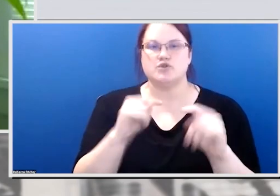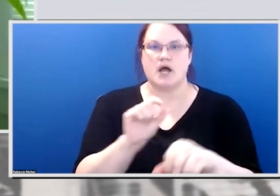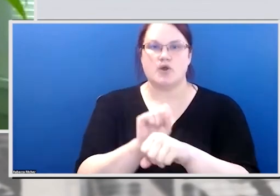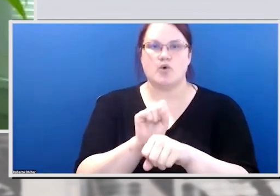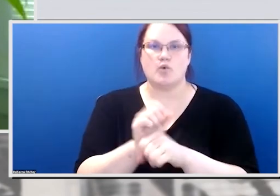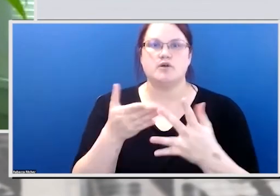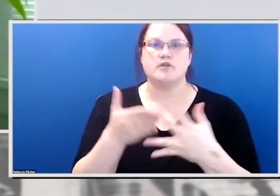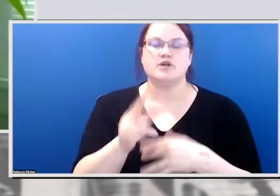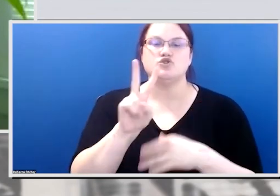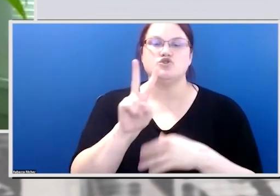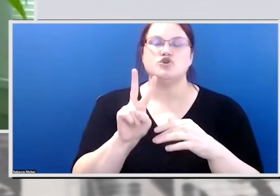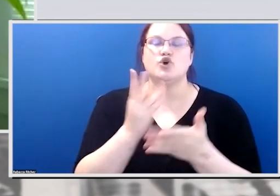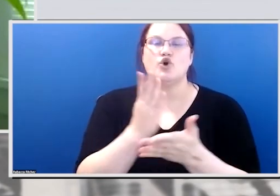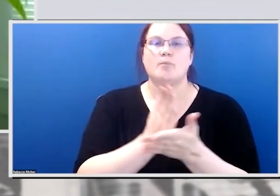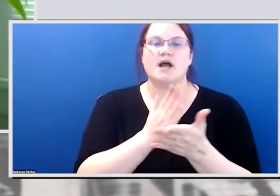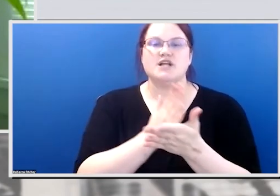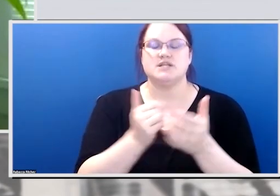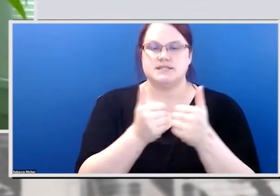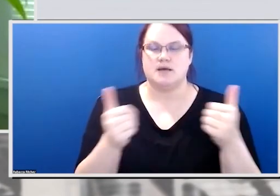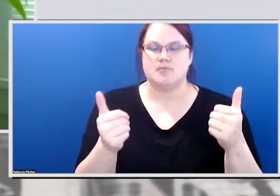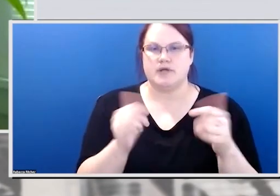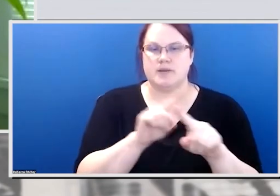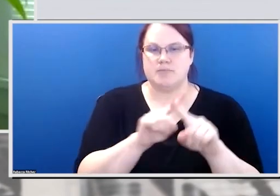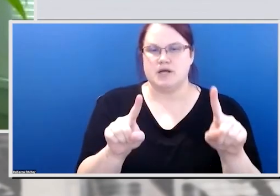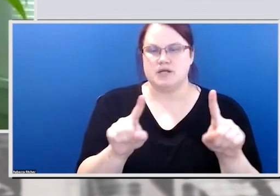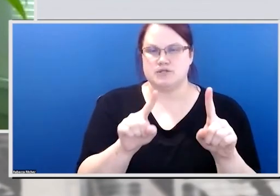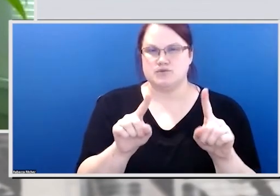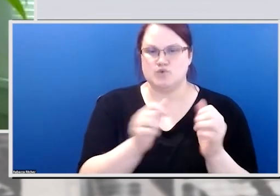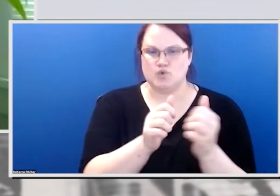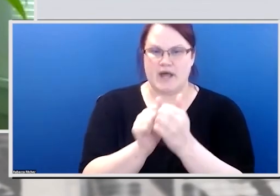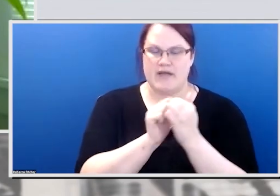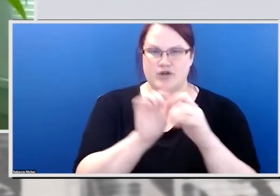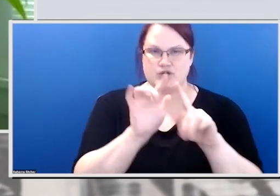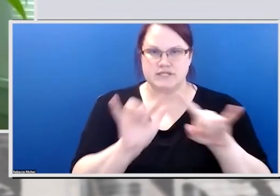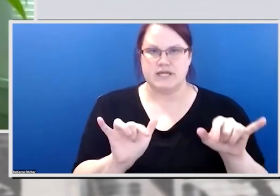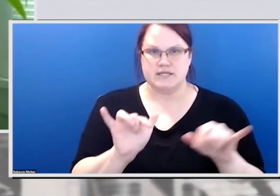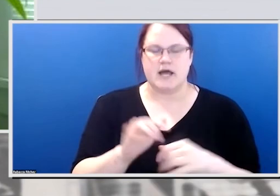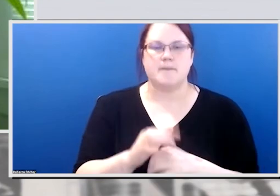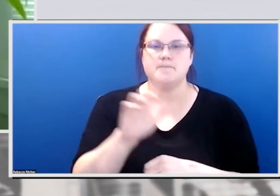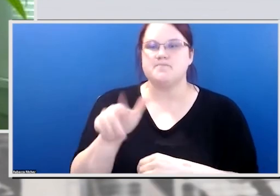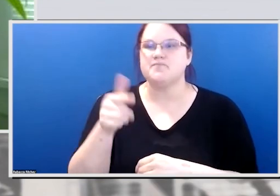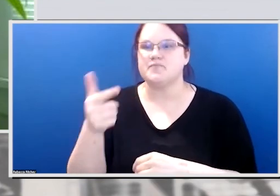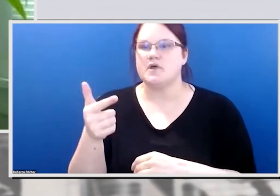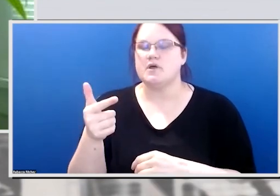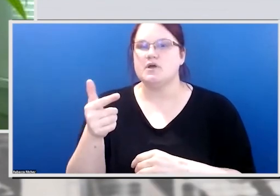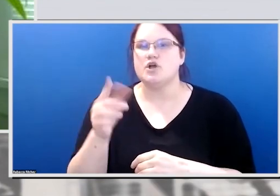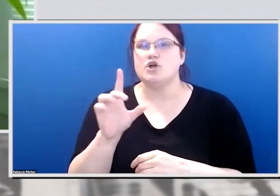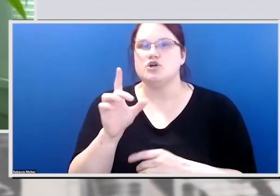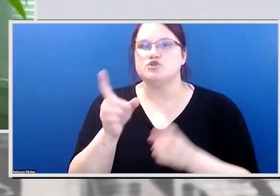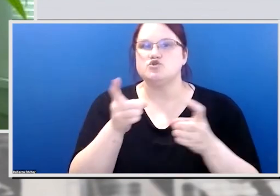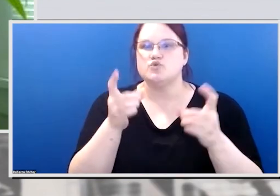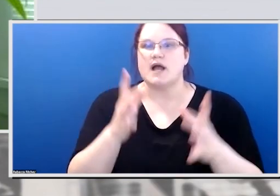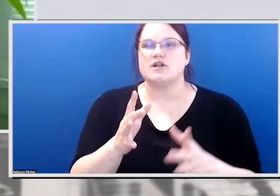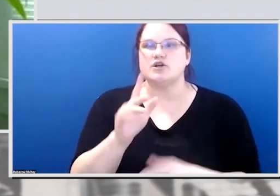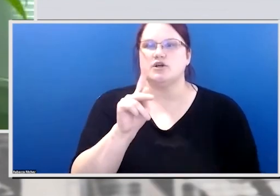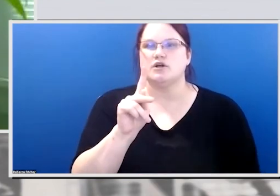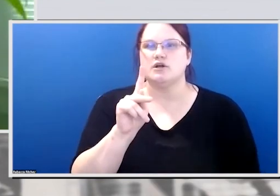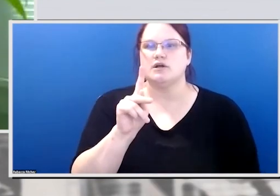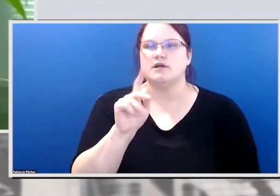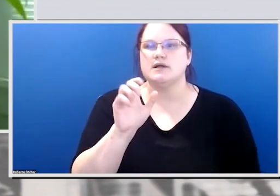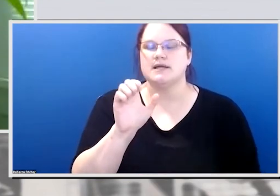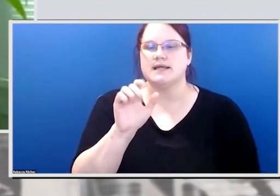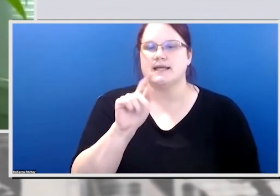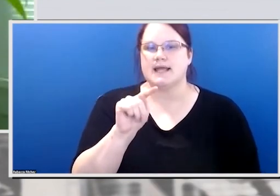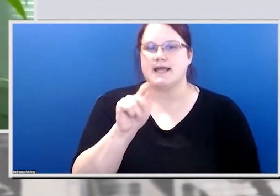budgets separately, but also together at the same time. I'm going to pass the next one to Director Kinter, who started to answer, but there was a really good follow-up